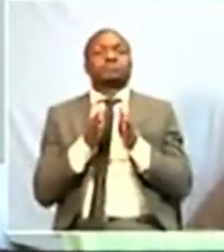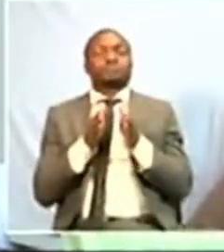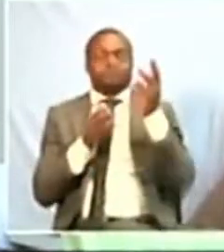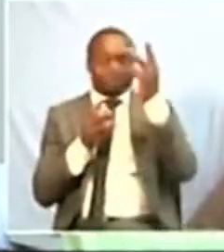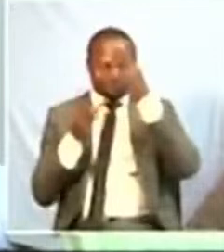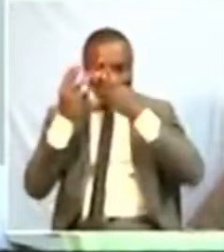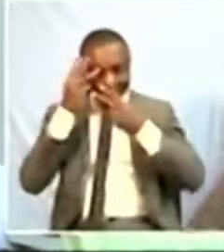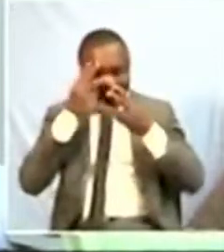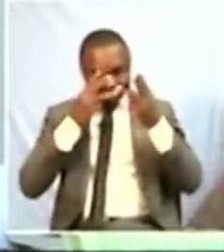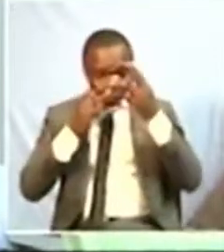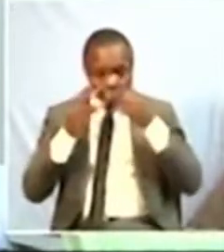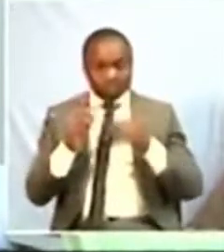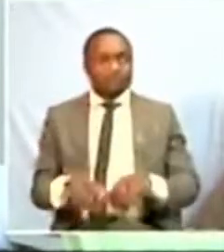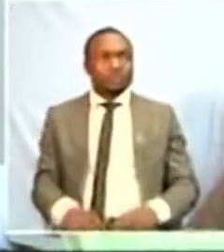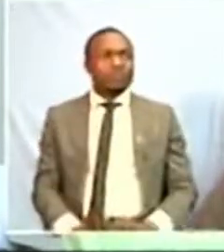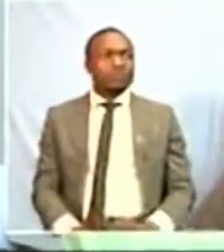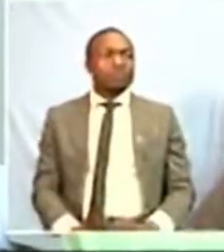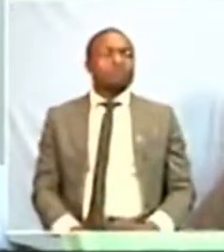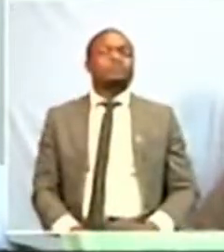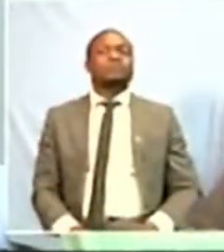concern.